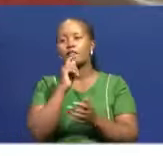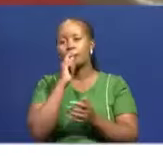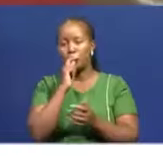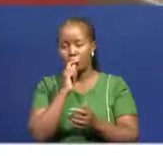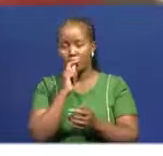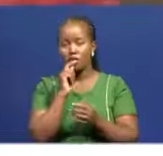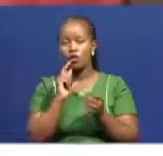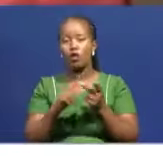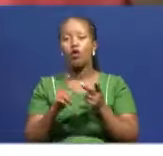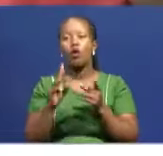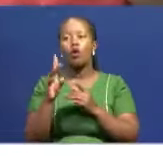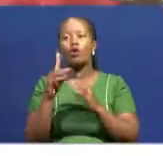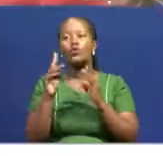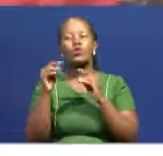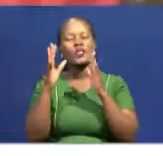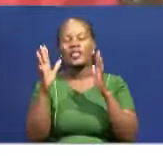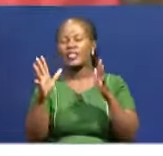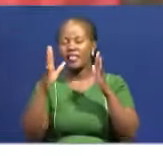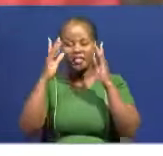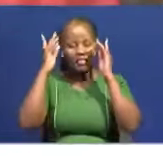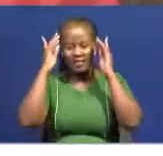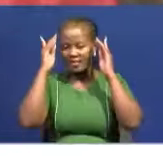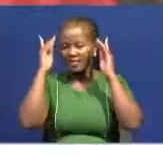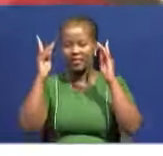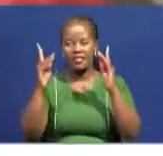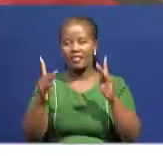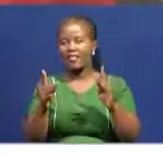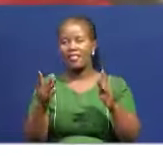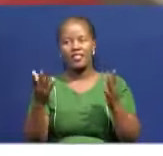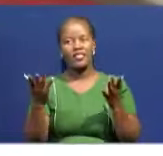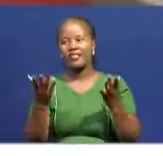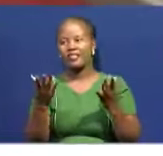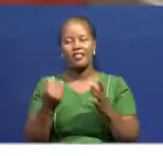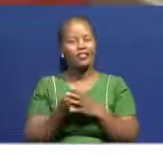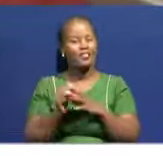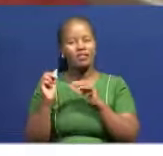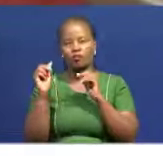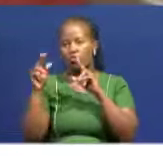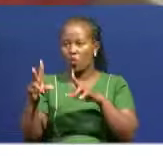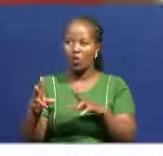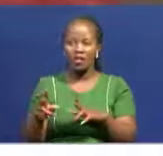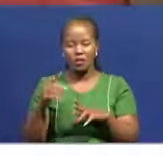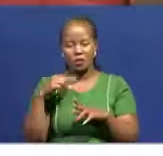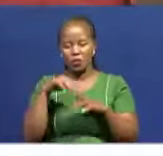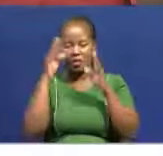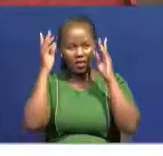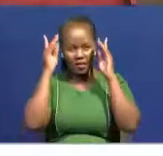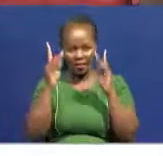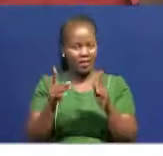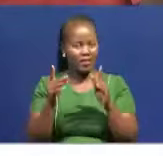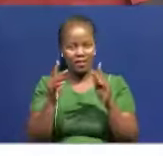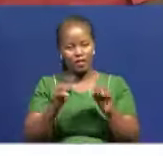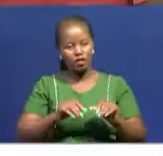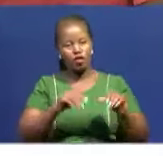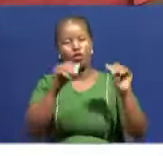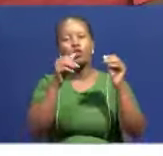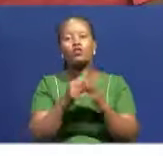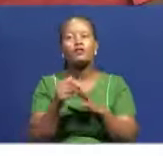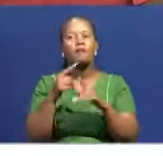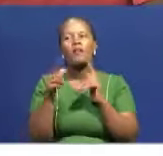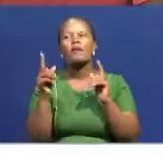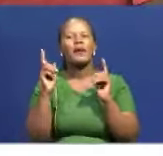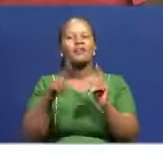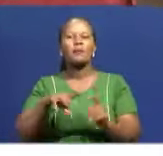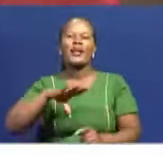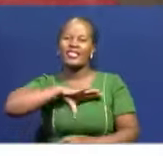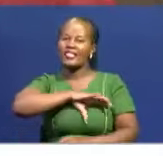tournament director, Absalom Juma, then we said, right, uncontested scrums, and thankfully we came through unscathed. But we've got to learn to play in such